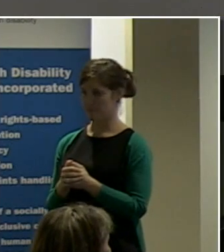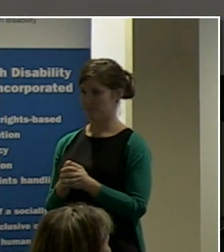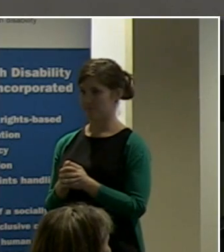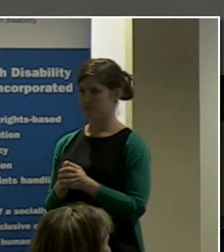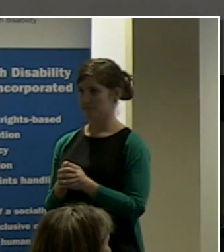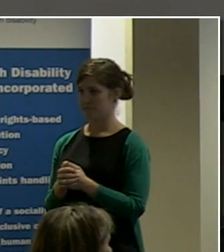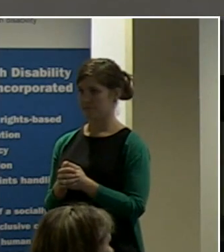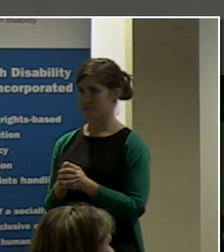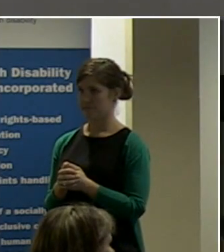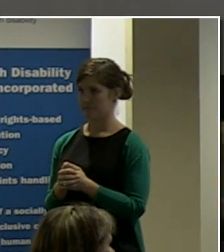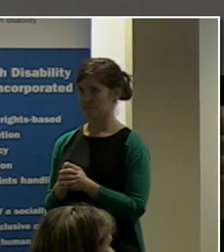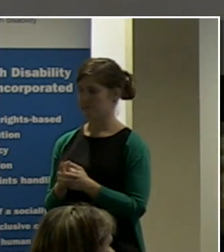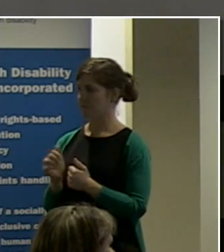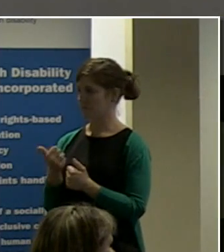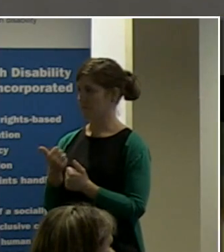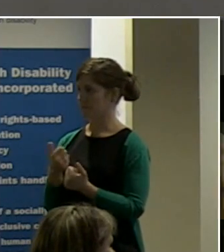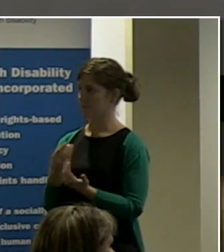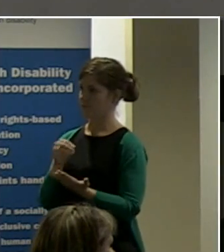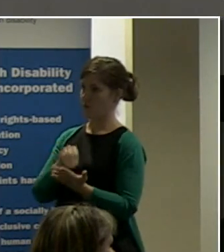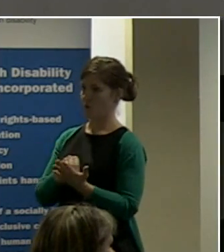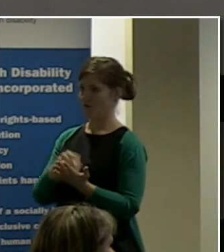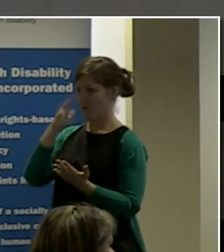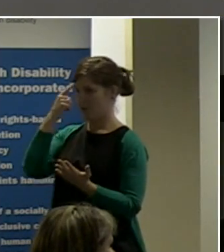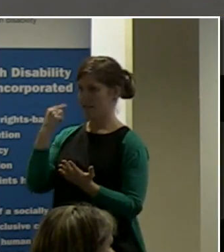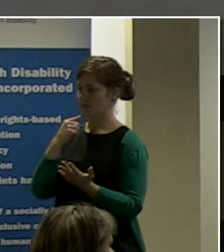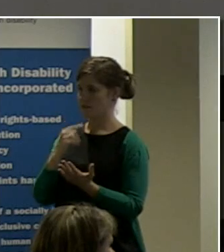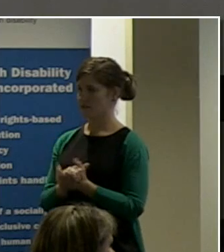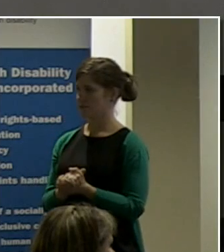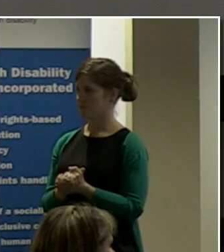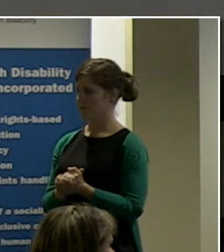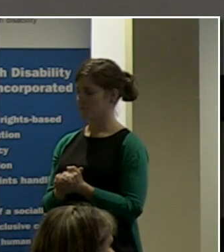Mm-hmm. Okay, so we'll note that for the minutes.